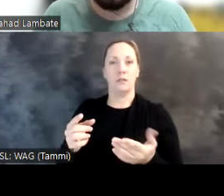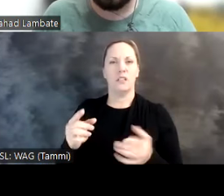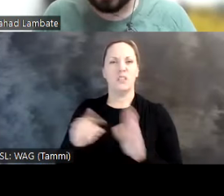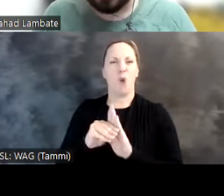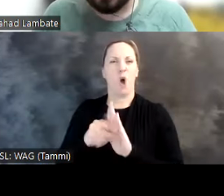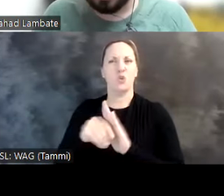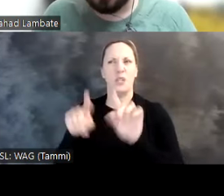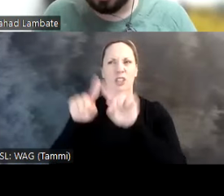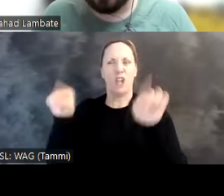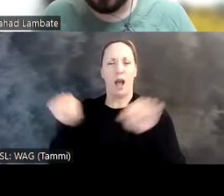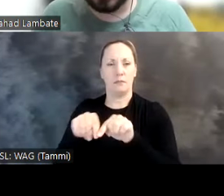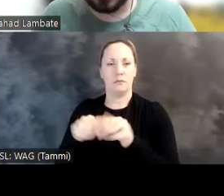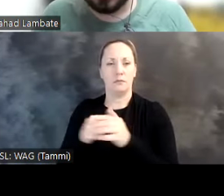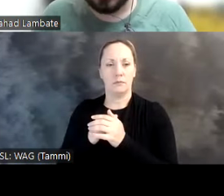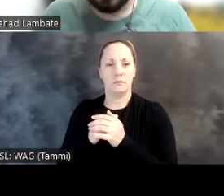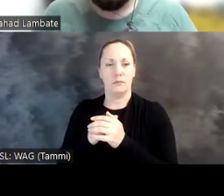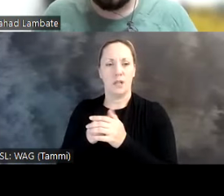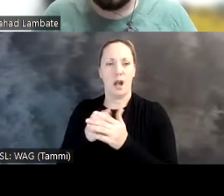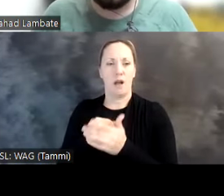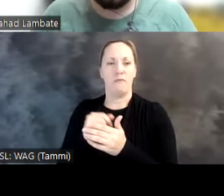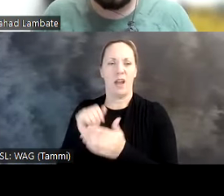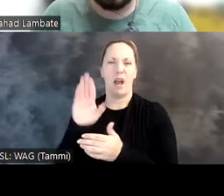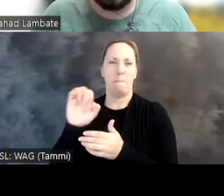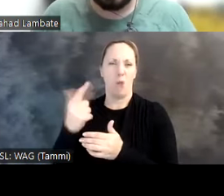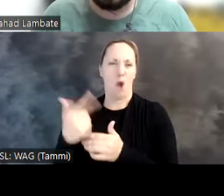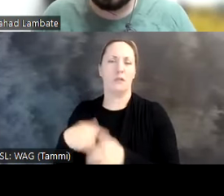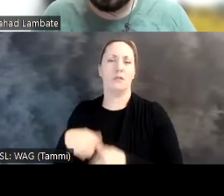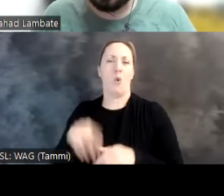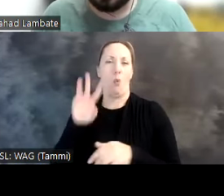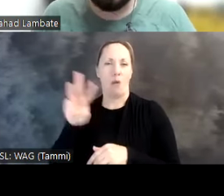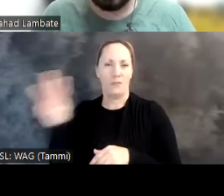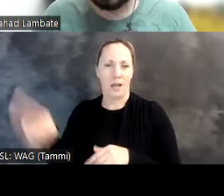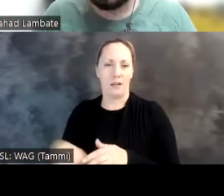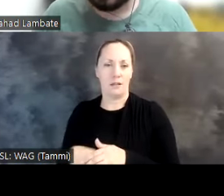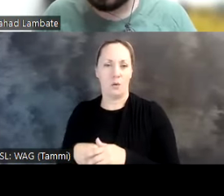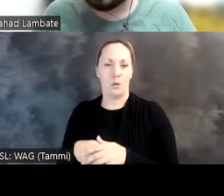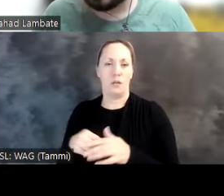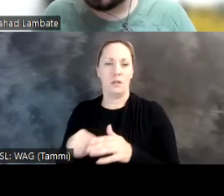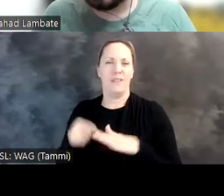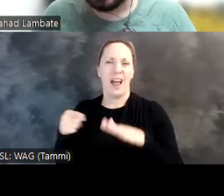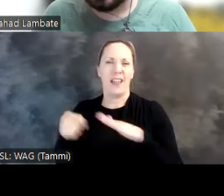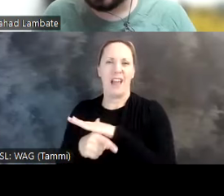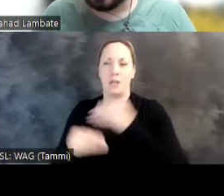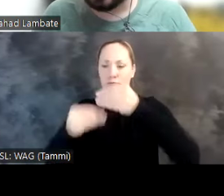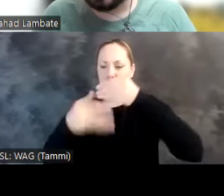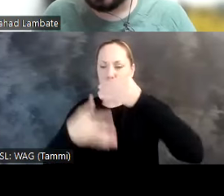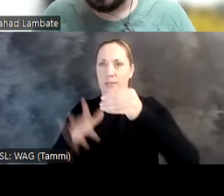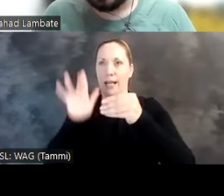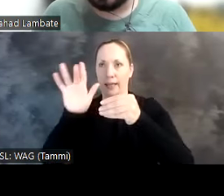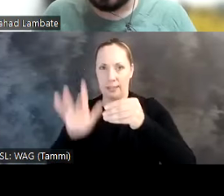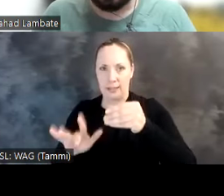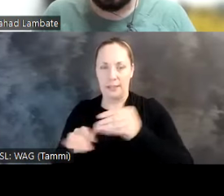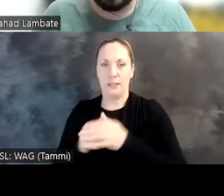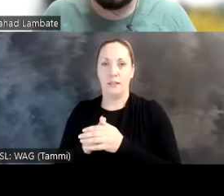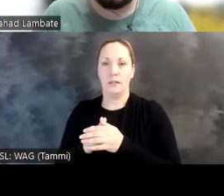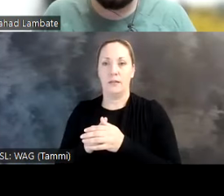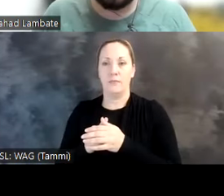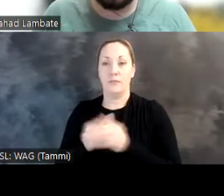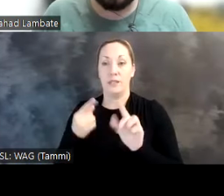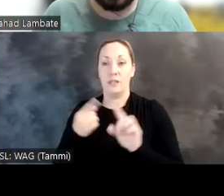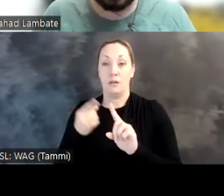of a barrier break block website, wherein there are navigation links present in the header section. Out of